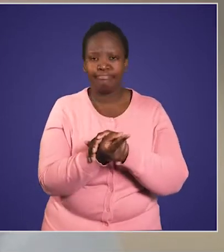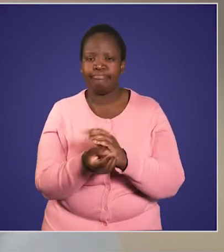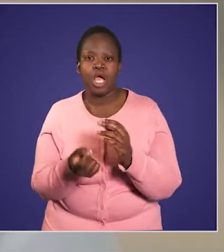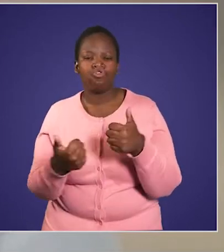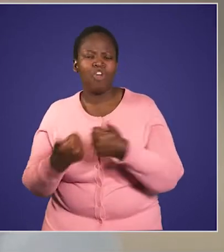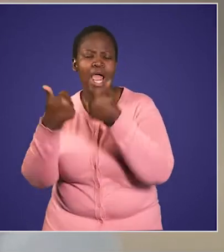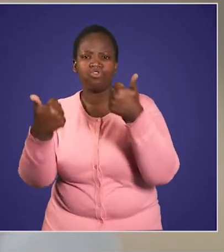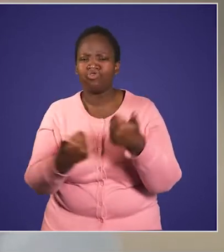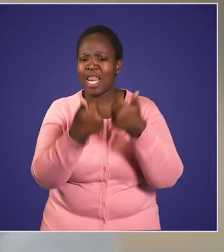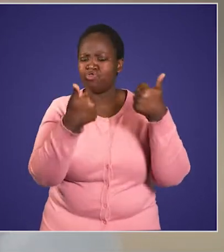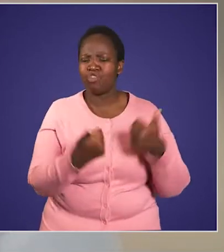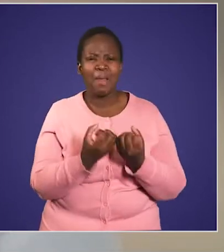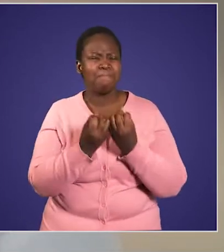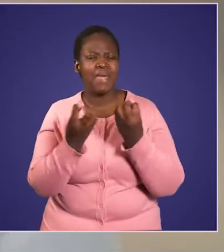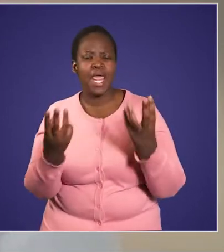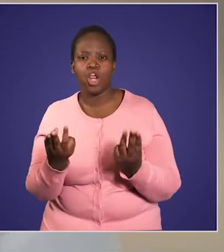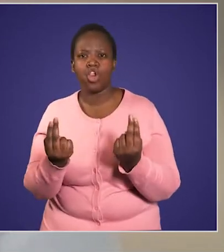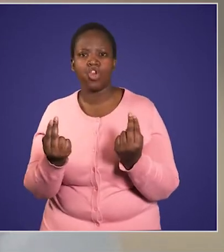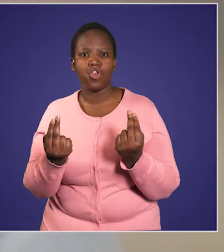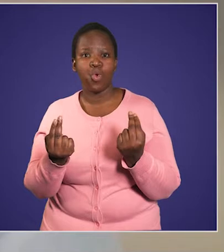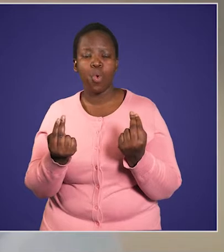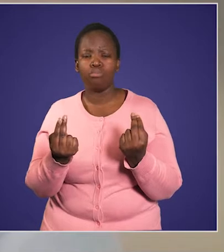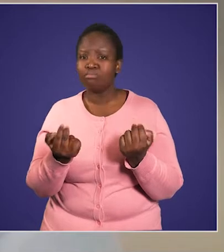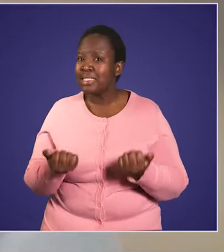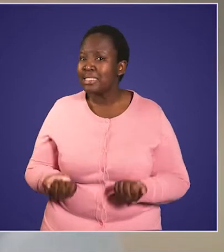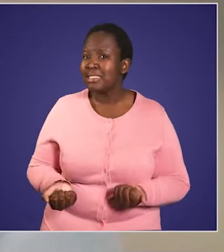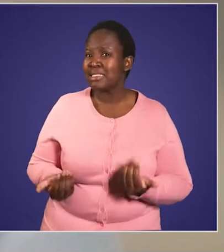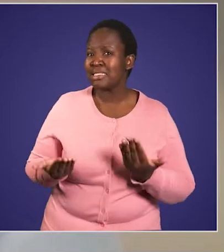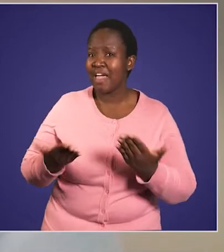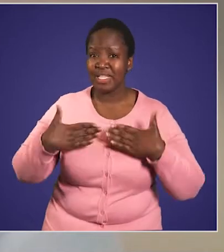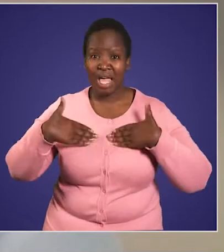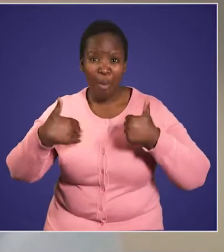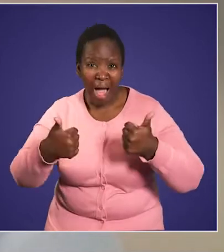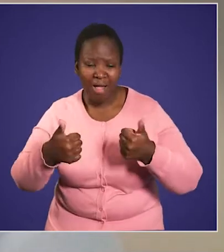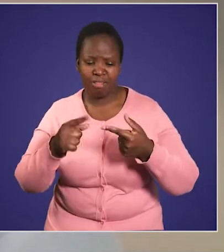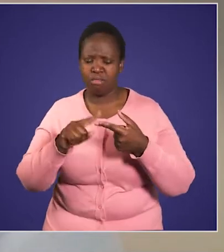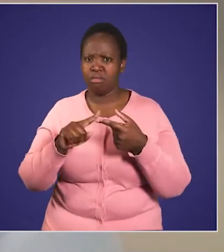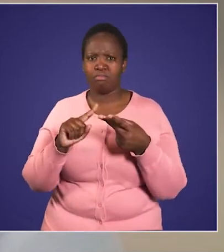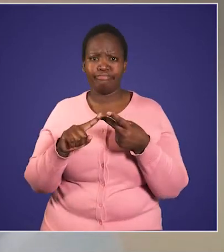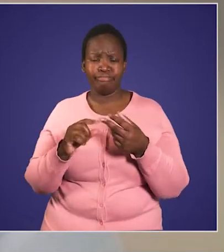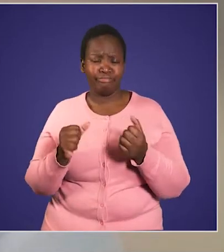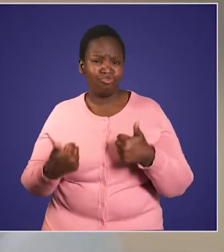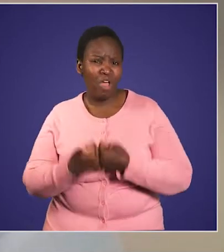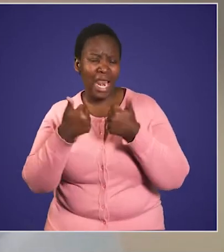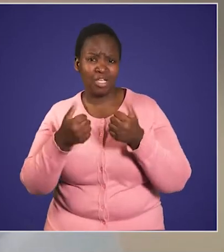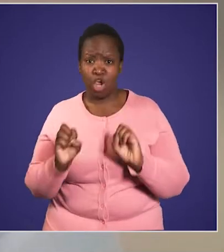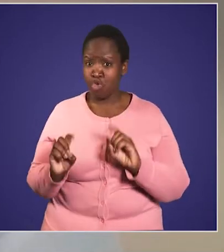new challenges. Challenges in healthcare service deliveries, challenges in education.